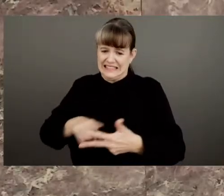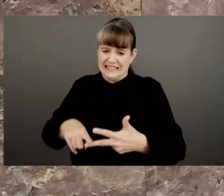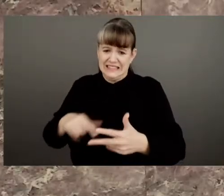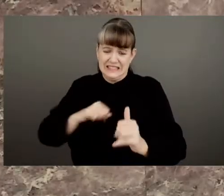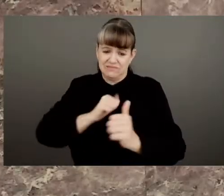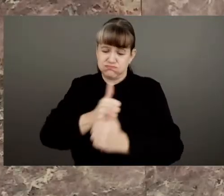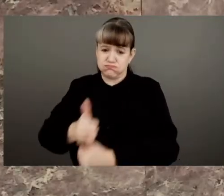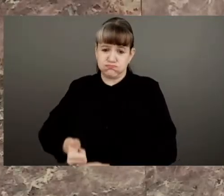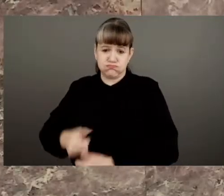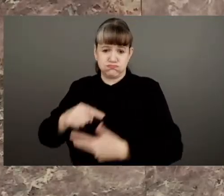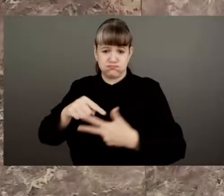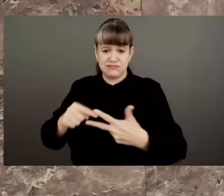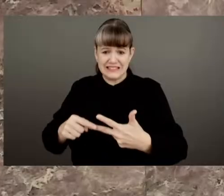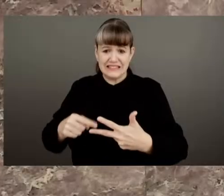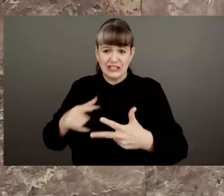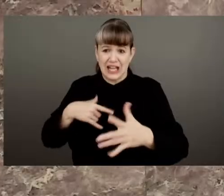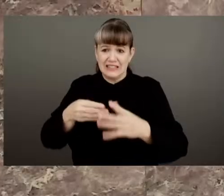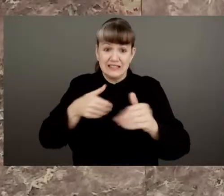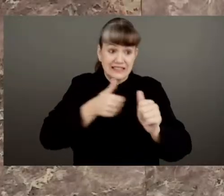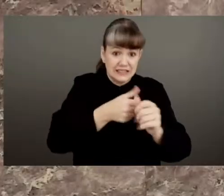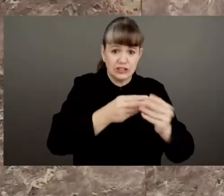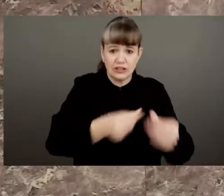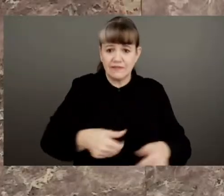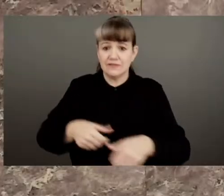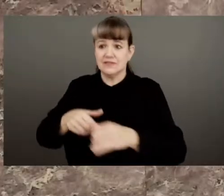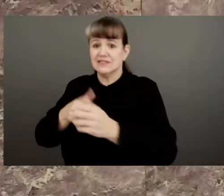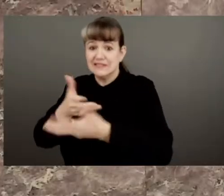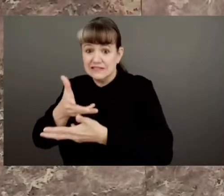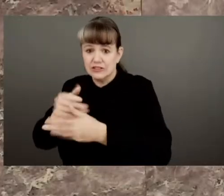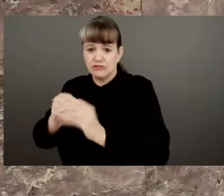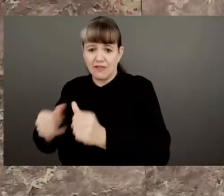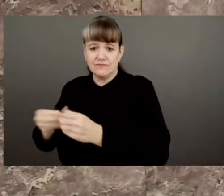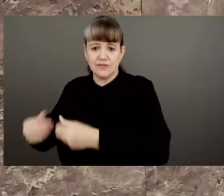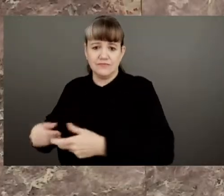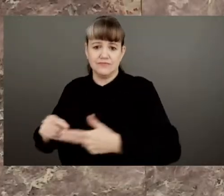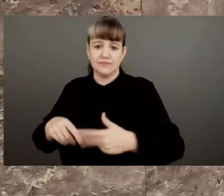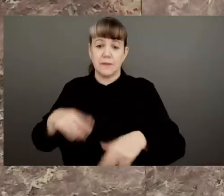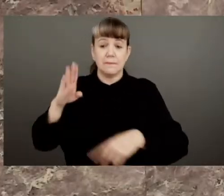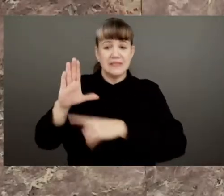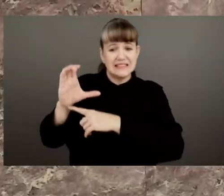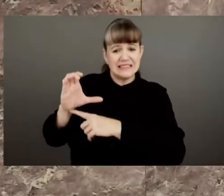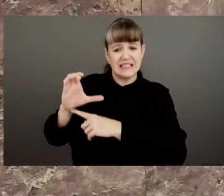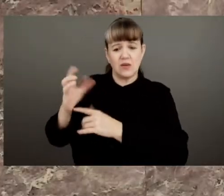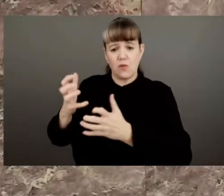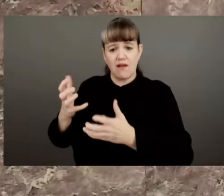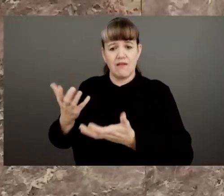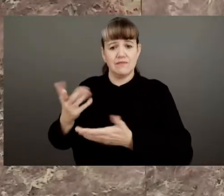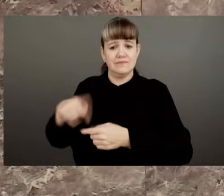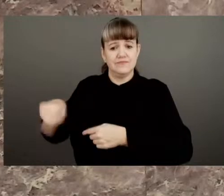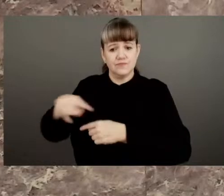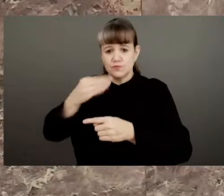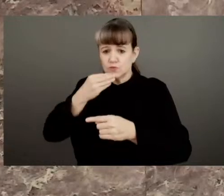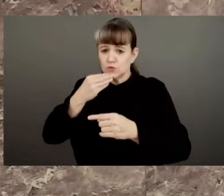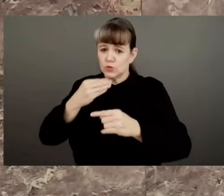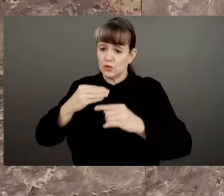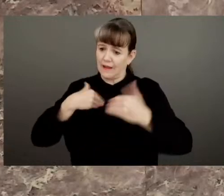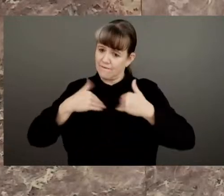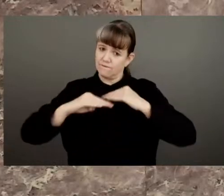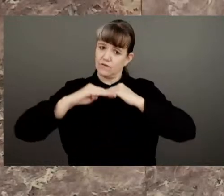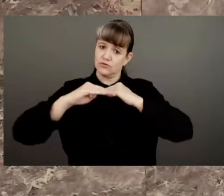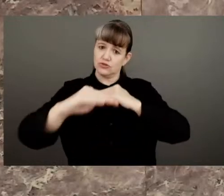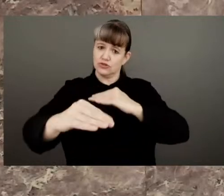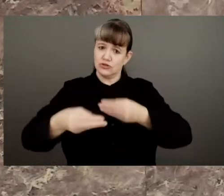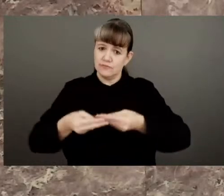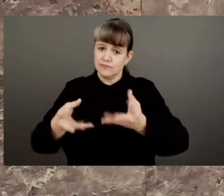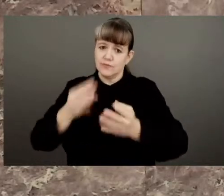future generations. Ag Day is not only a great day to connect legislators with farmers, but the day also increases awareness